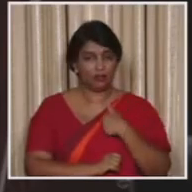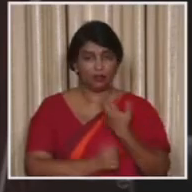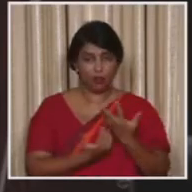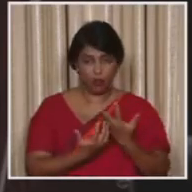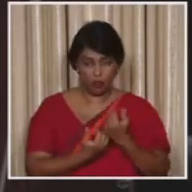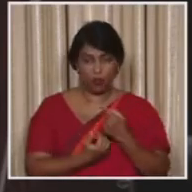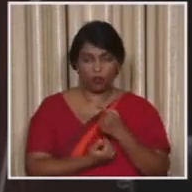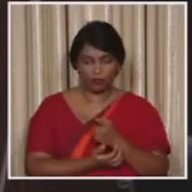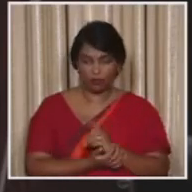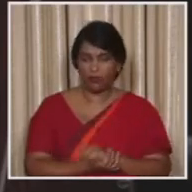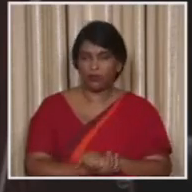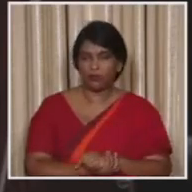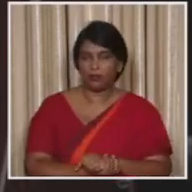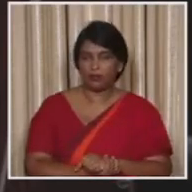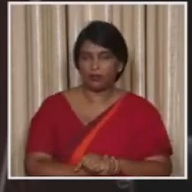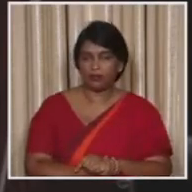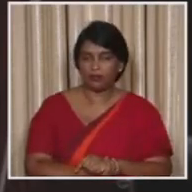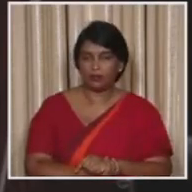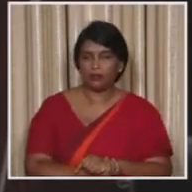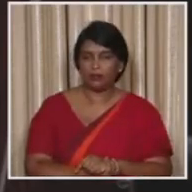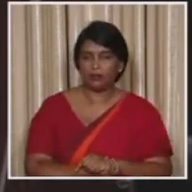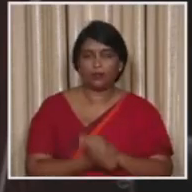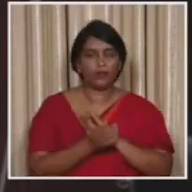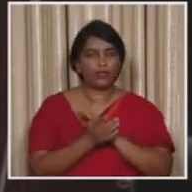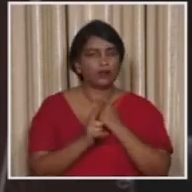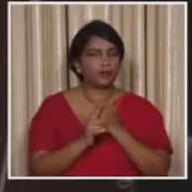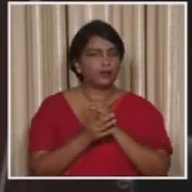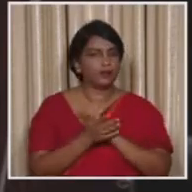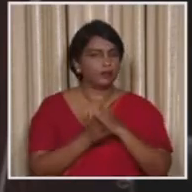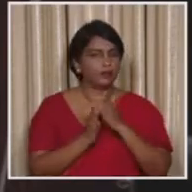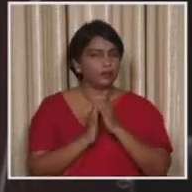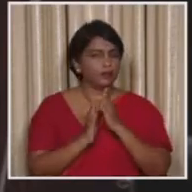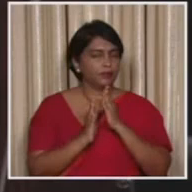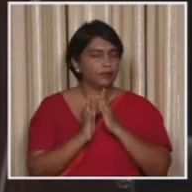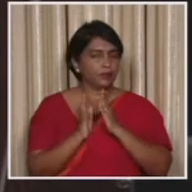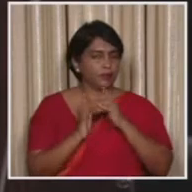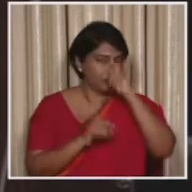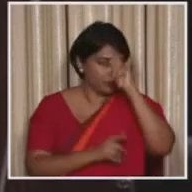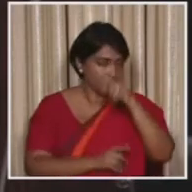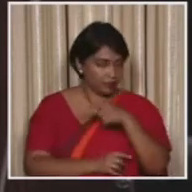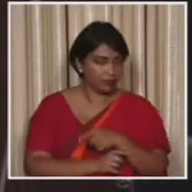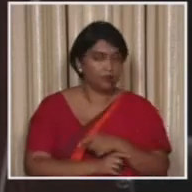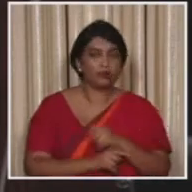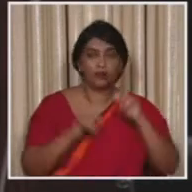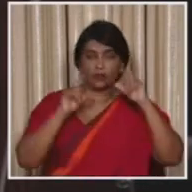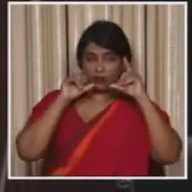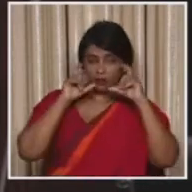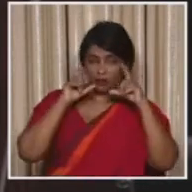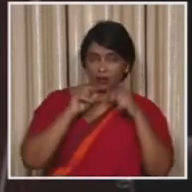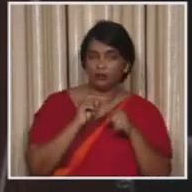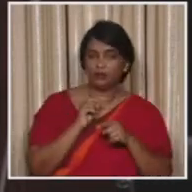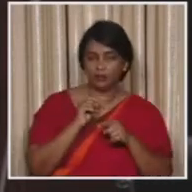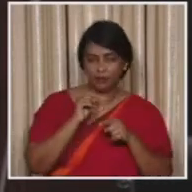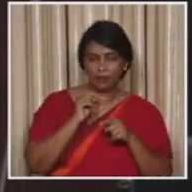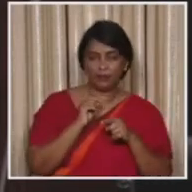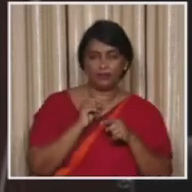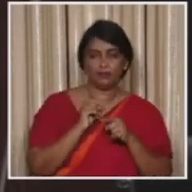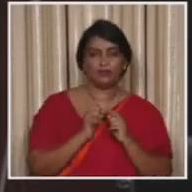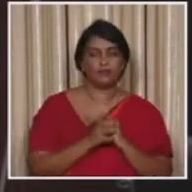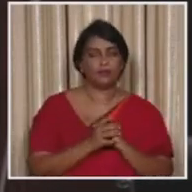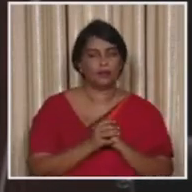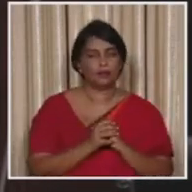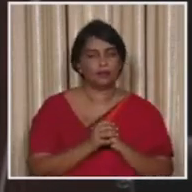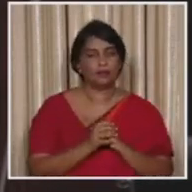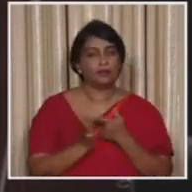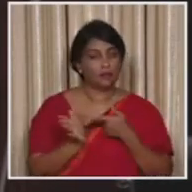of Honorable Kabir Hashim and asks Kabir, is he Ranil's or Sajith's economist?